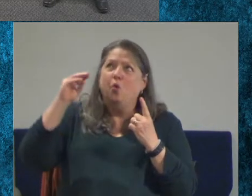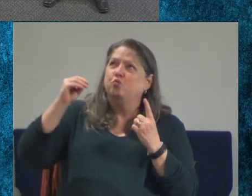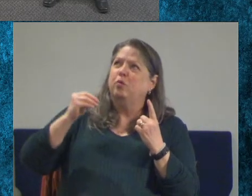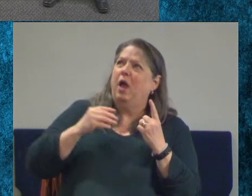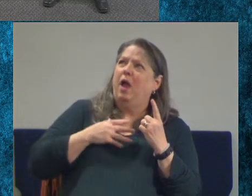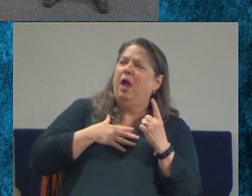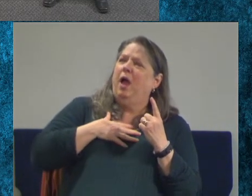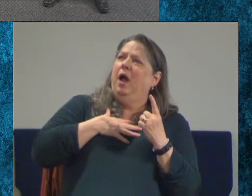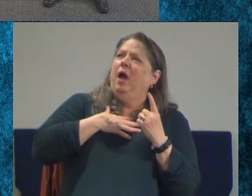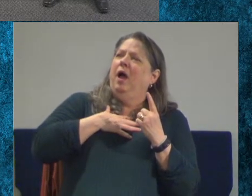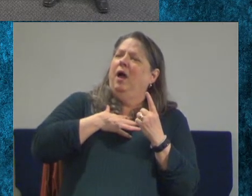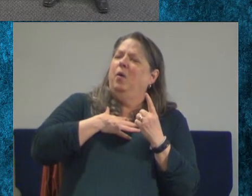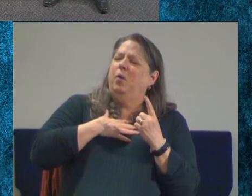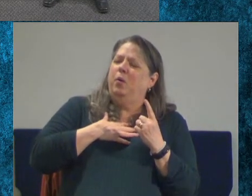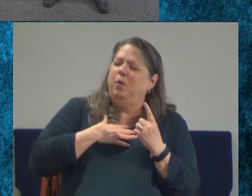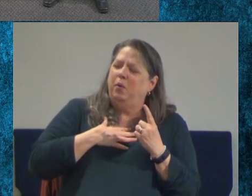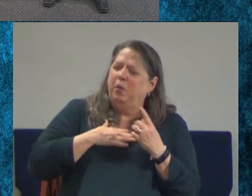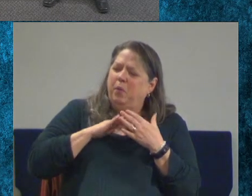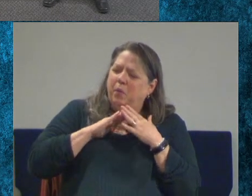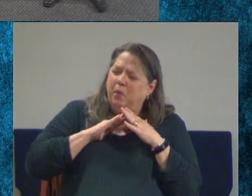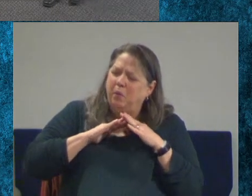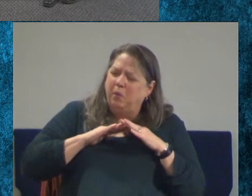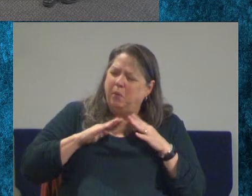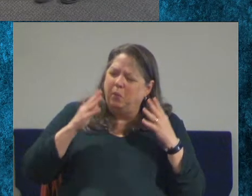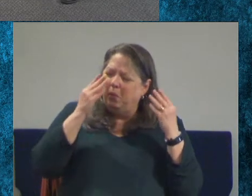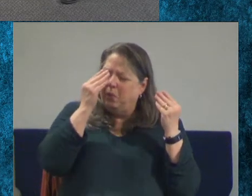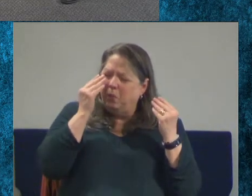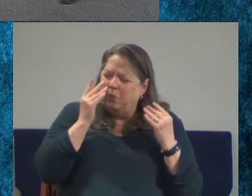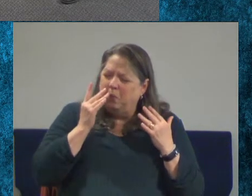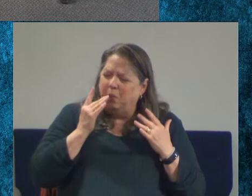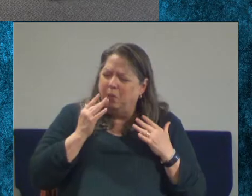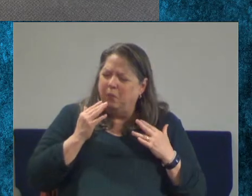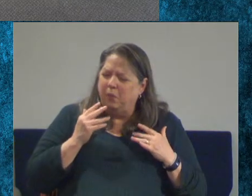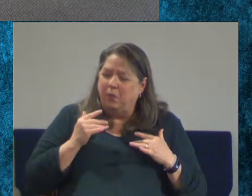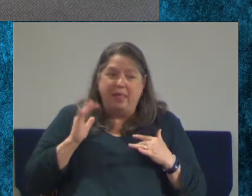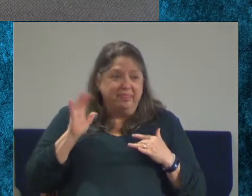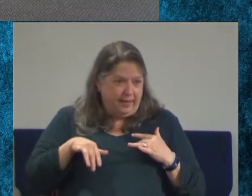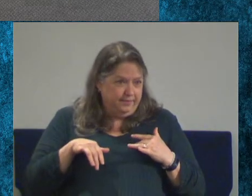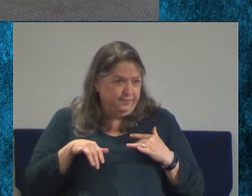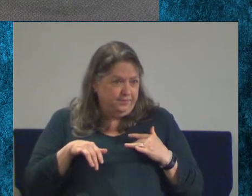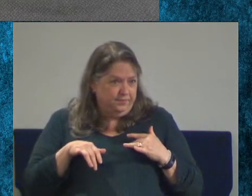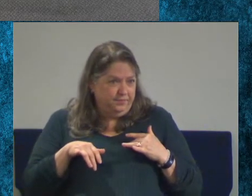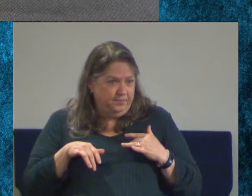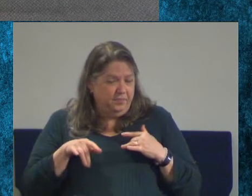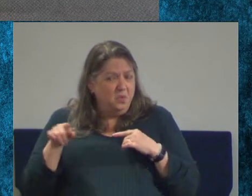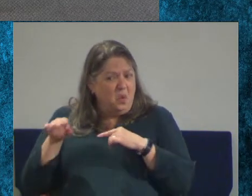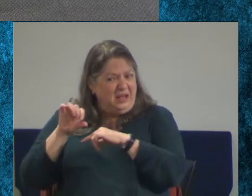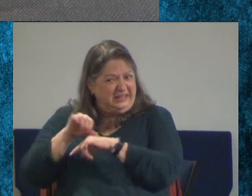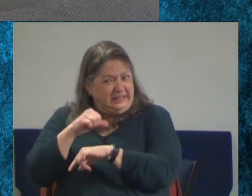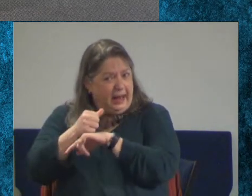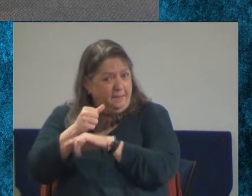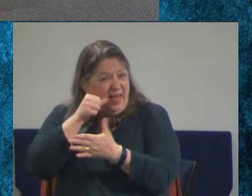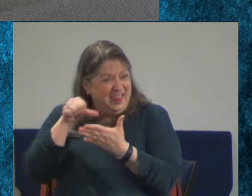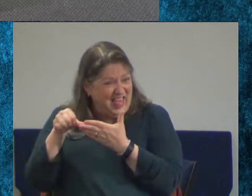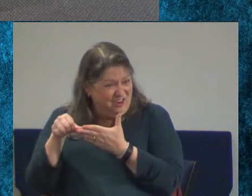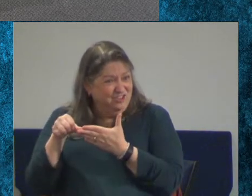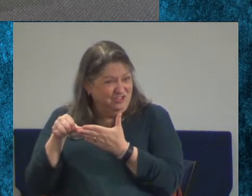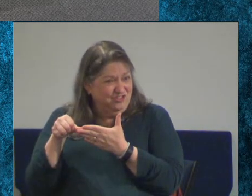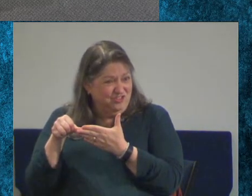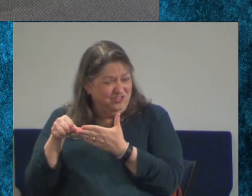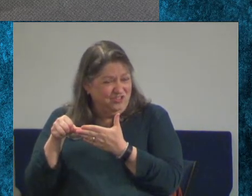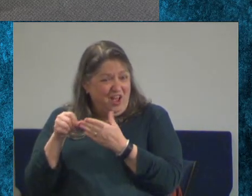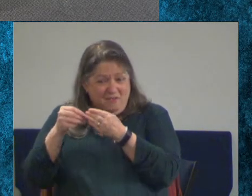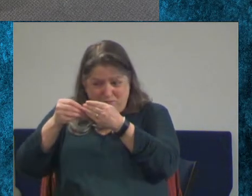Paul introduces grace and peace as he begins to set the stage for the gist of his